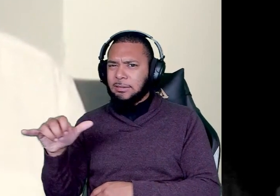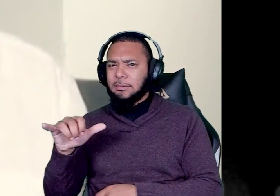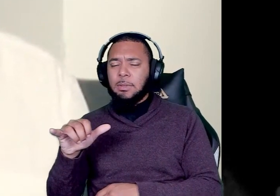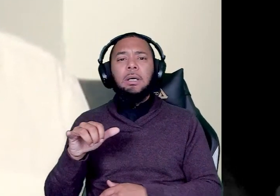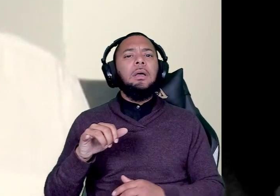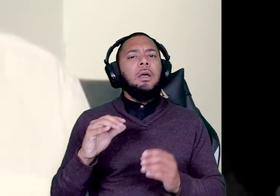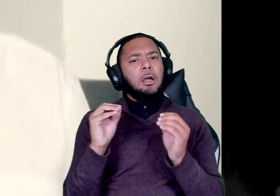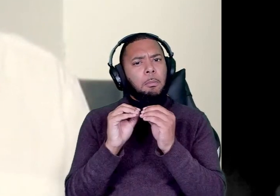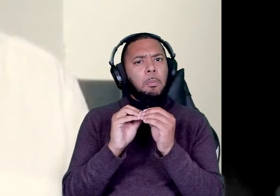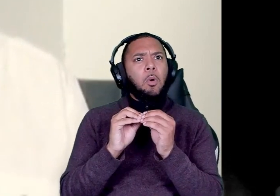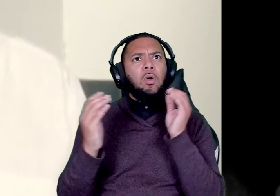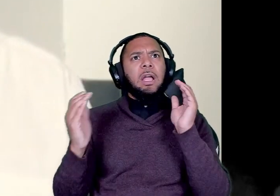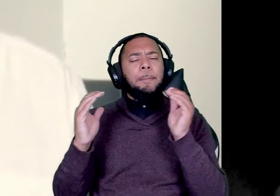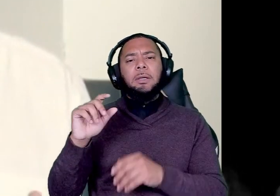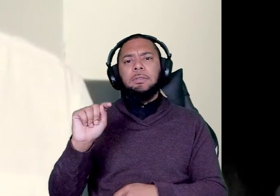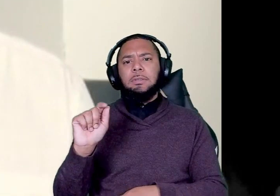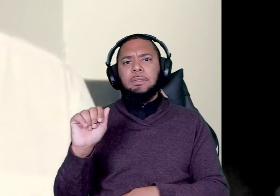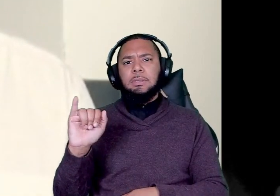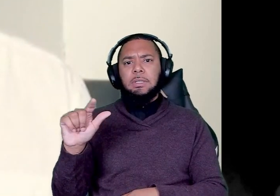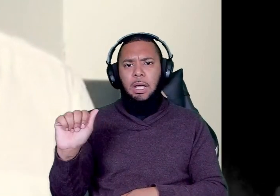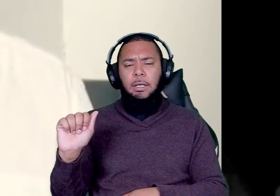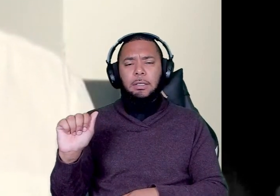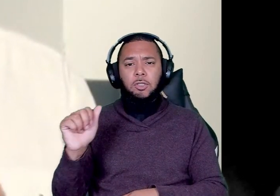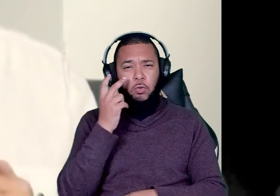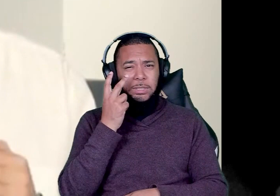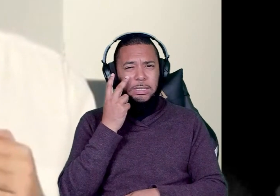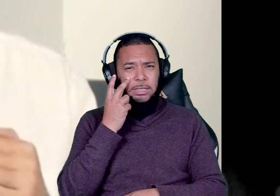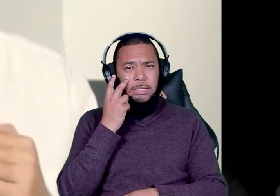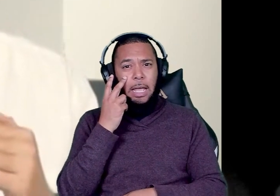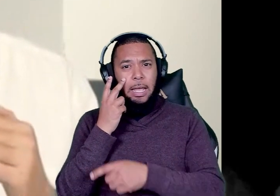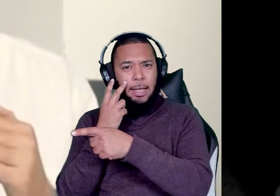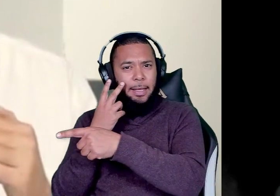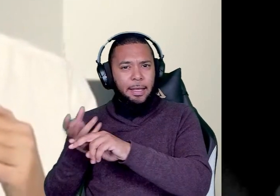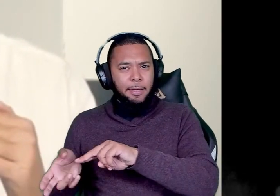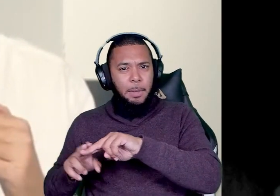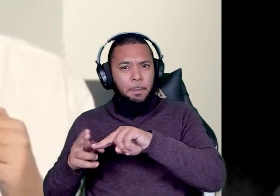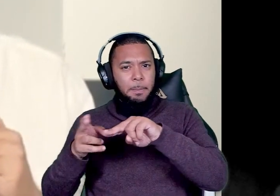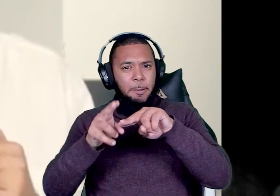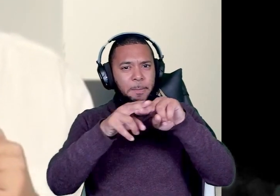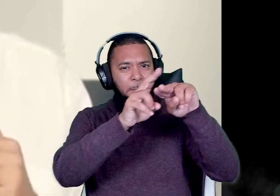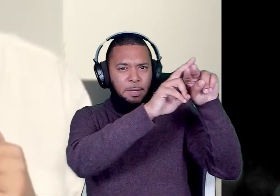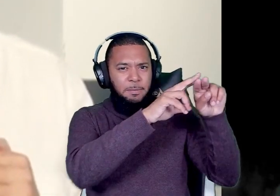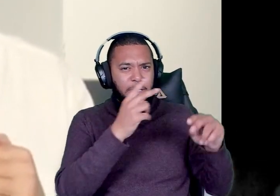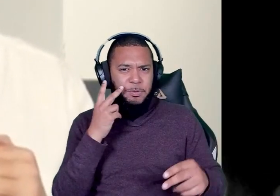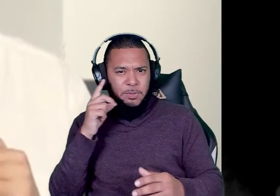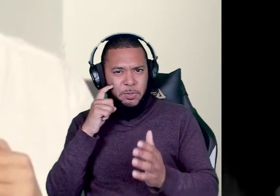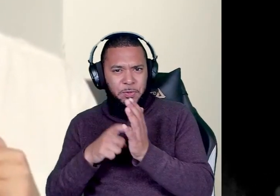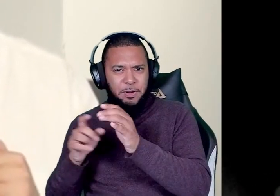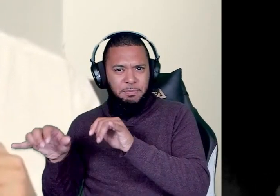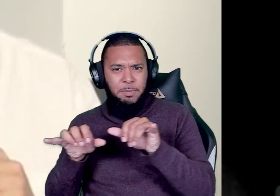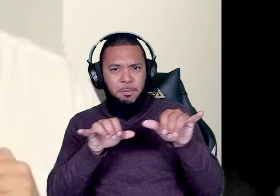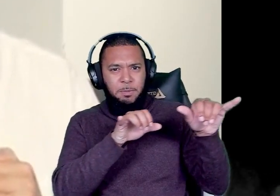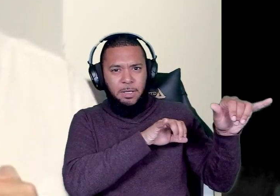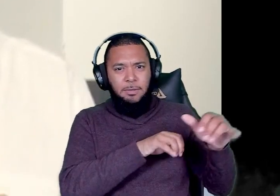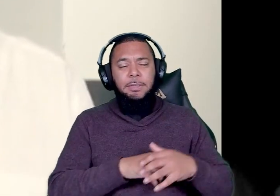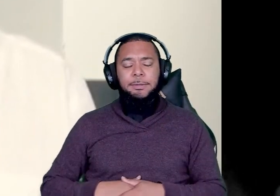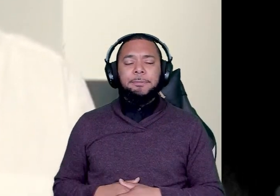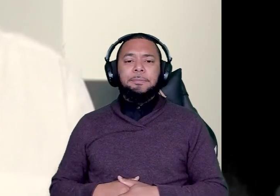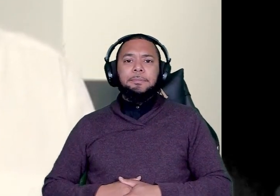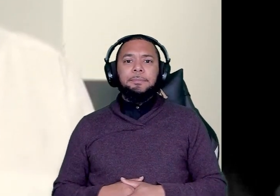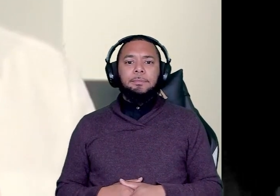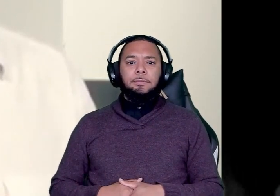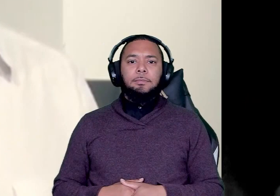more rainfall than the taiga. So you can see a pattern here that we're actually looking at these biomes in order of increasing